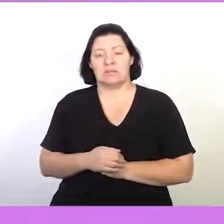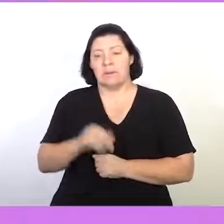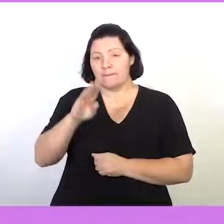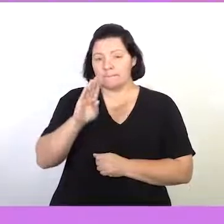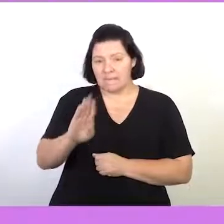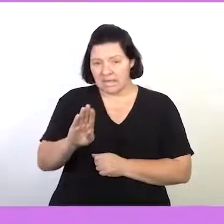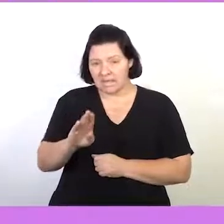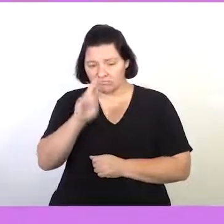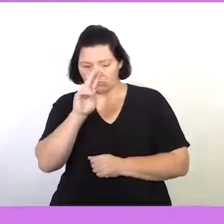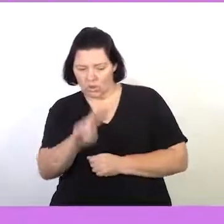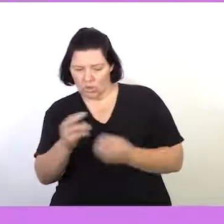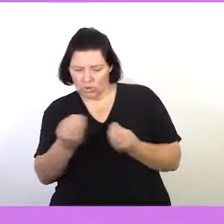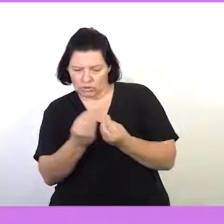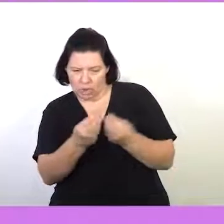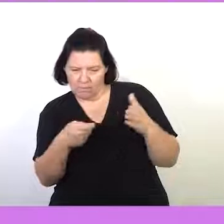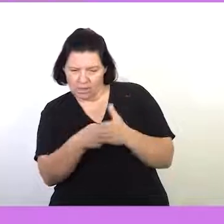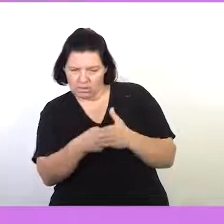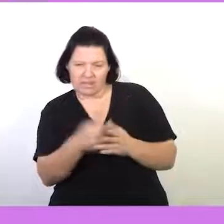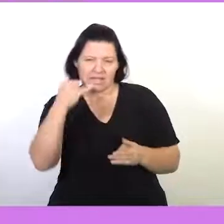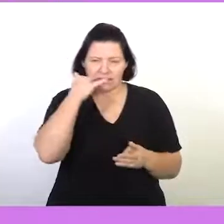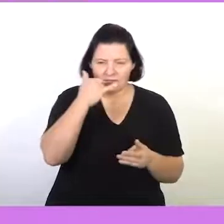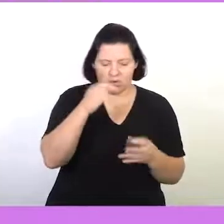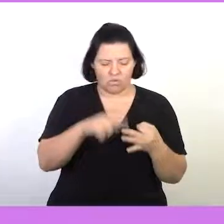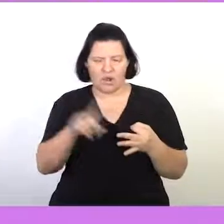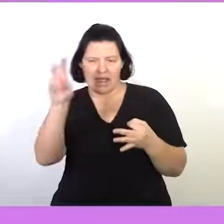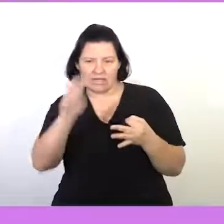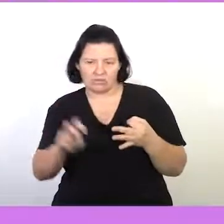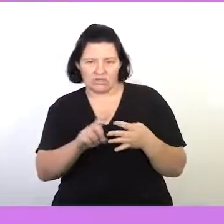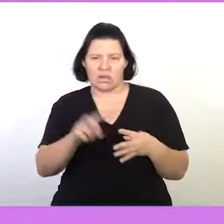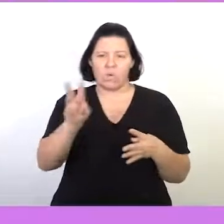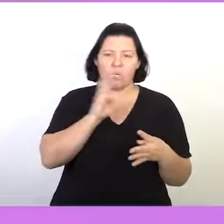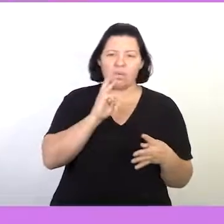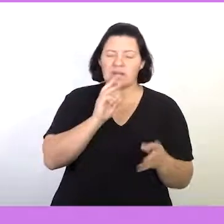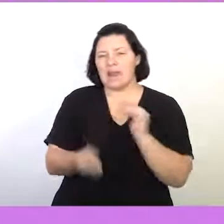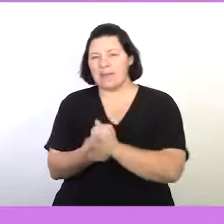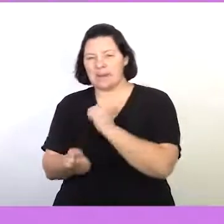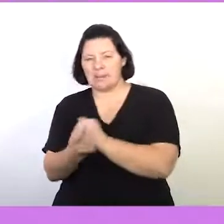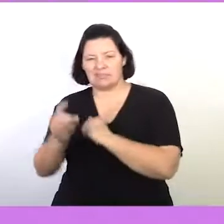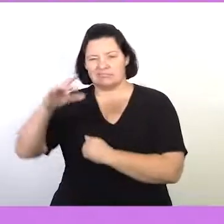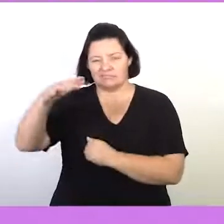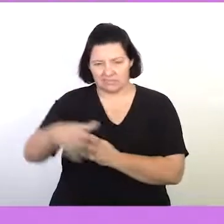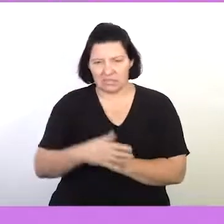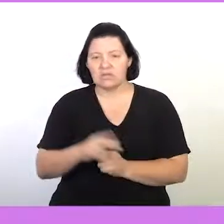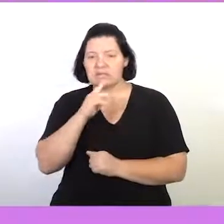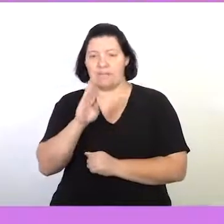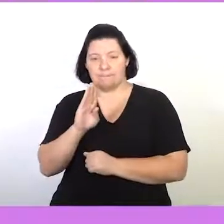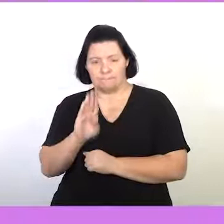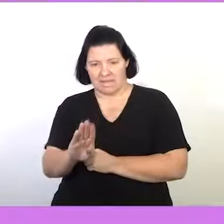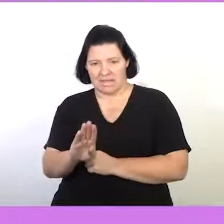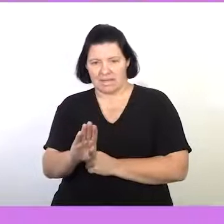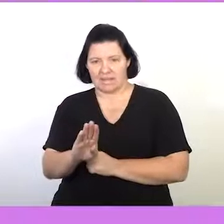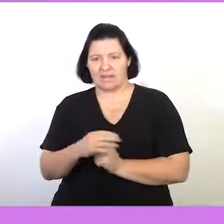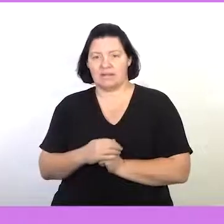So therefore B, looking at stock purchases, telephones, electricity, water, and incidentals, we can say then